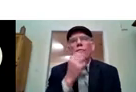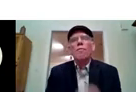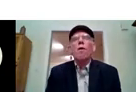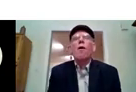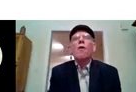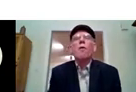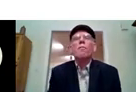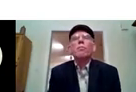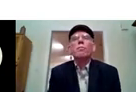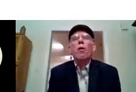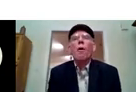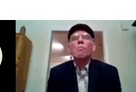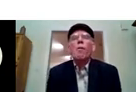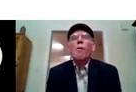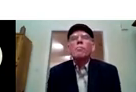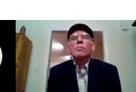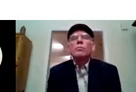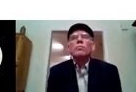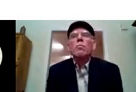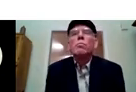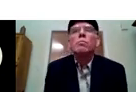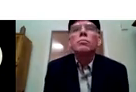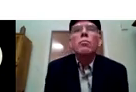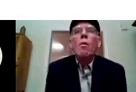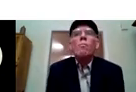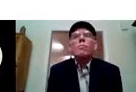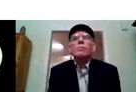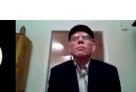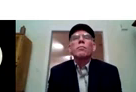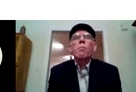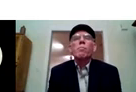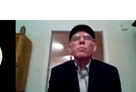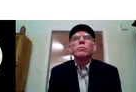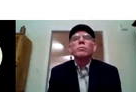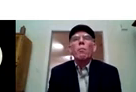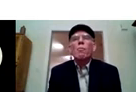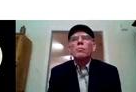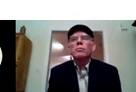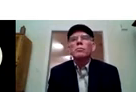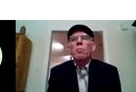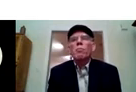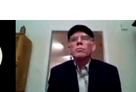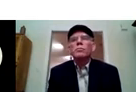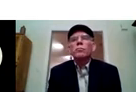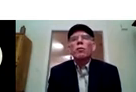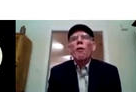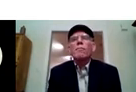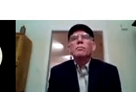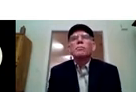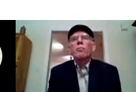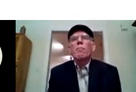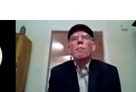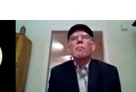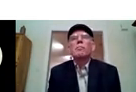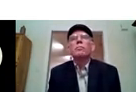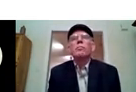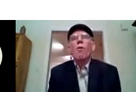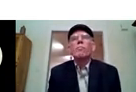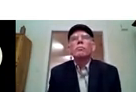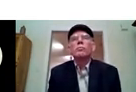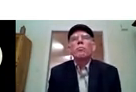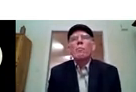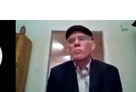Teets, has joined us tonight to discuss the proposal for nomination PR006. So with that, I will